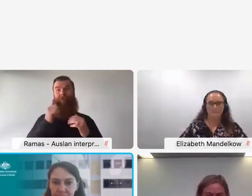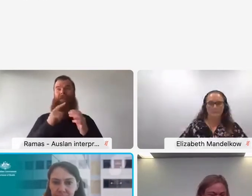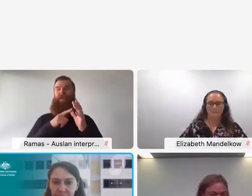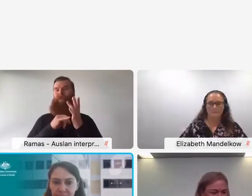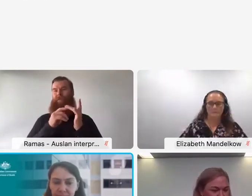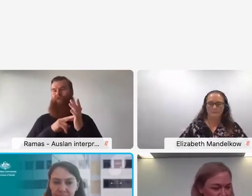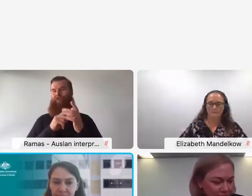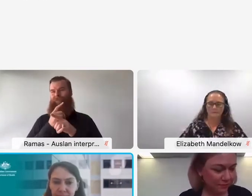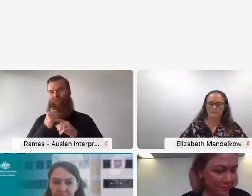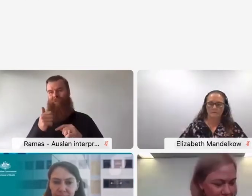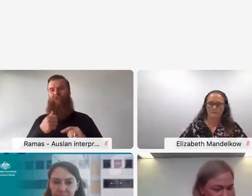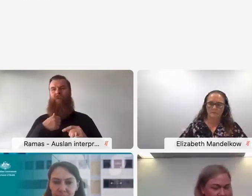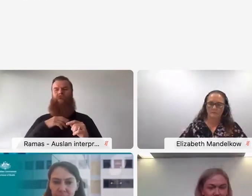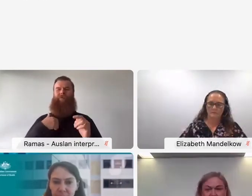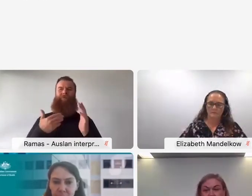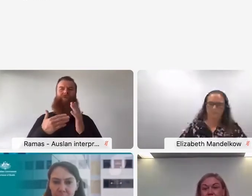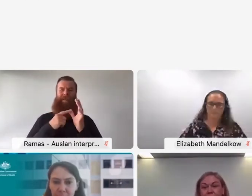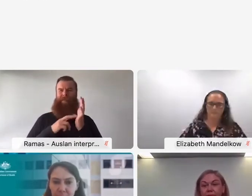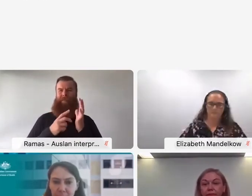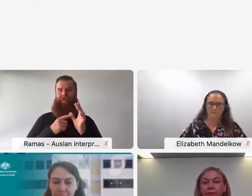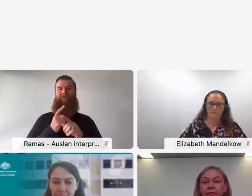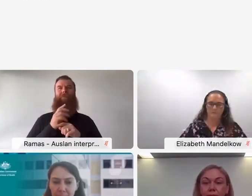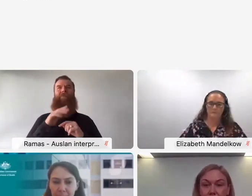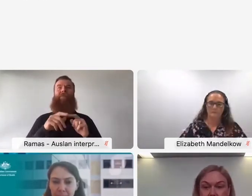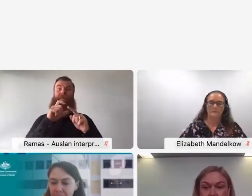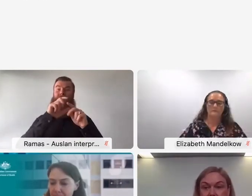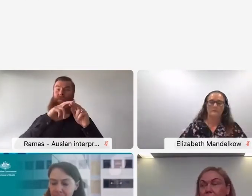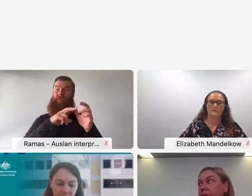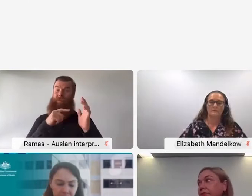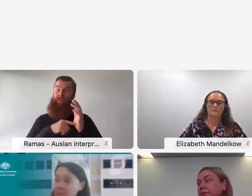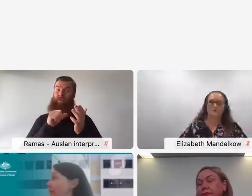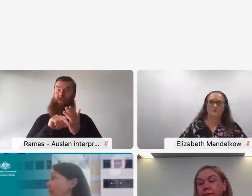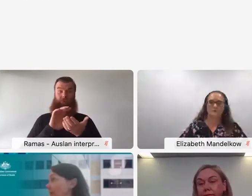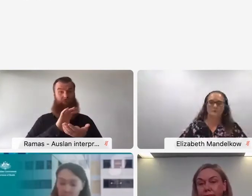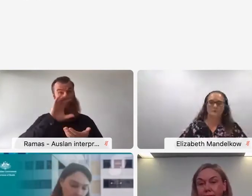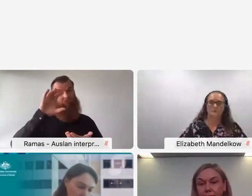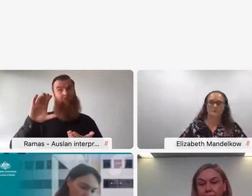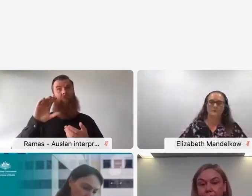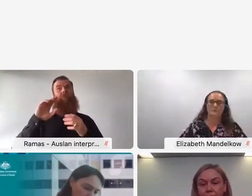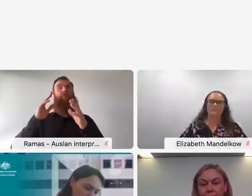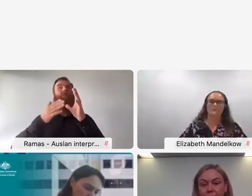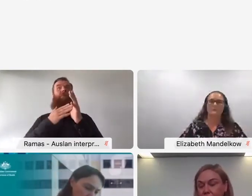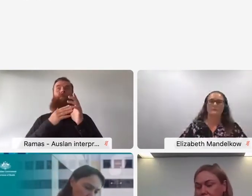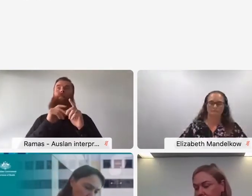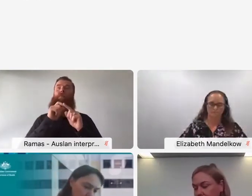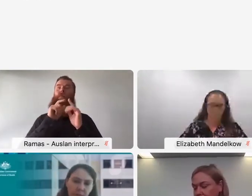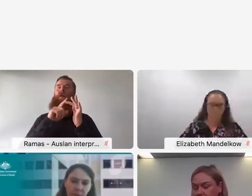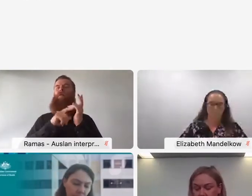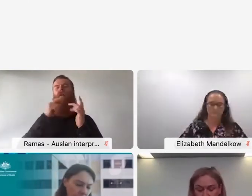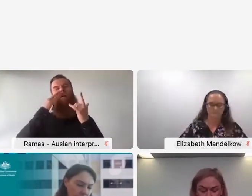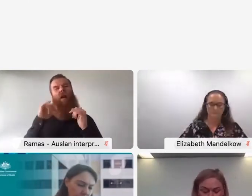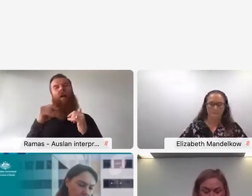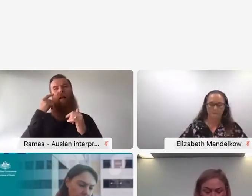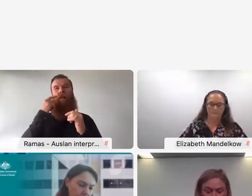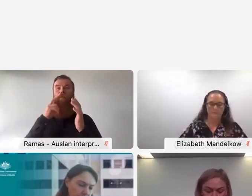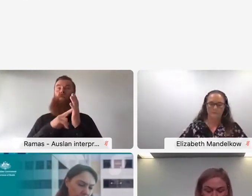also wanted to mention that DFAT have been funding a pilot in Northern Territory with Samoan aged care workers, where